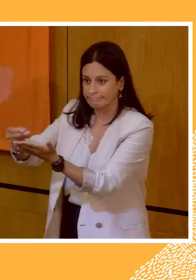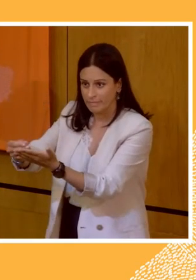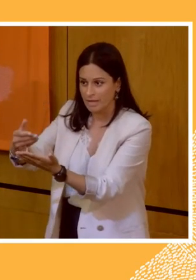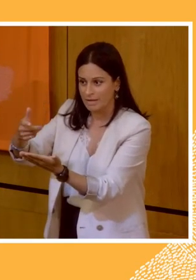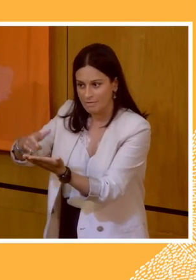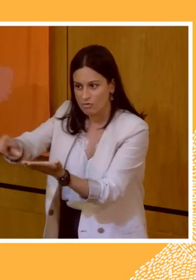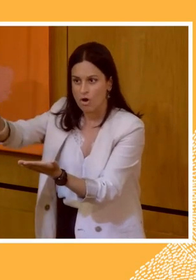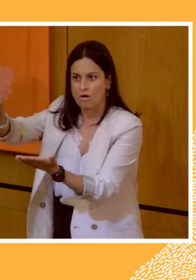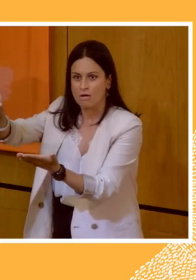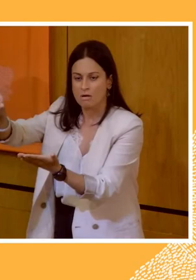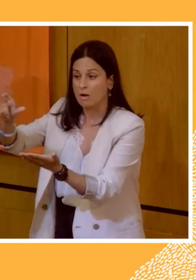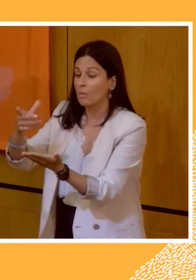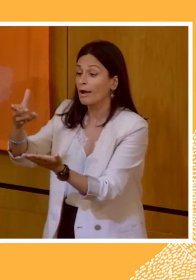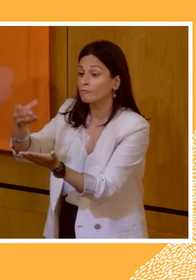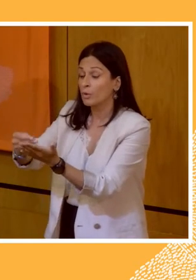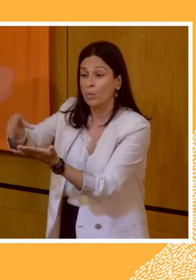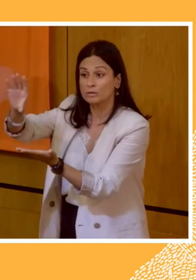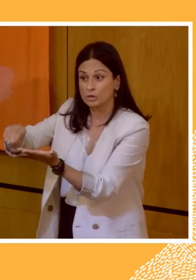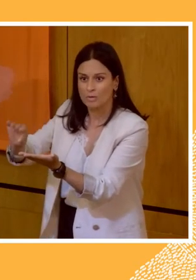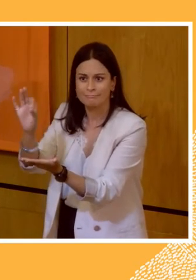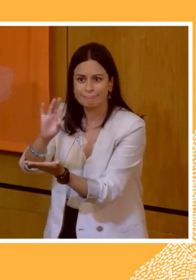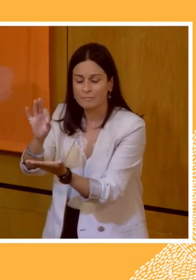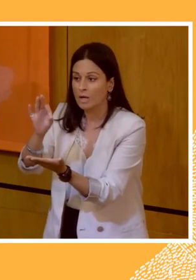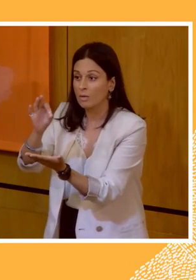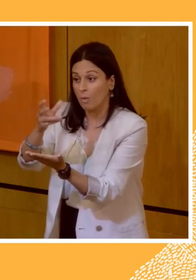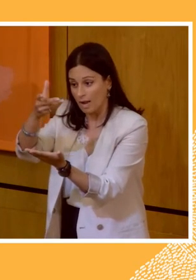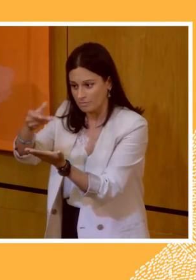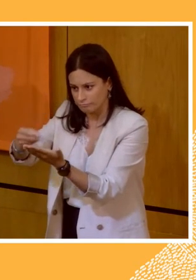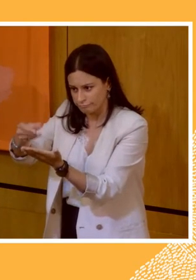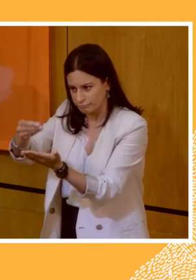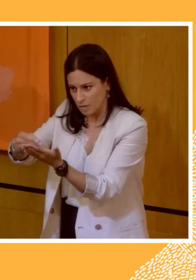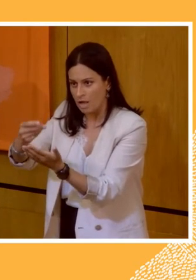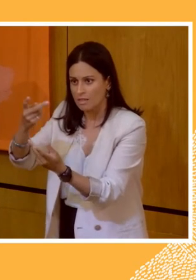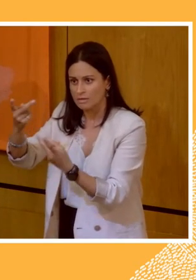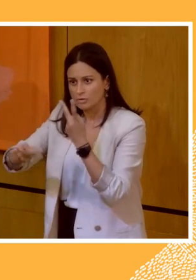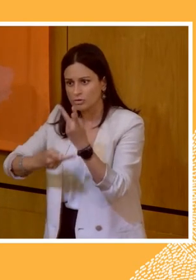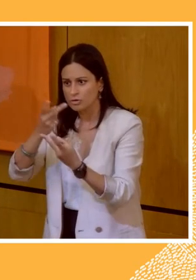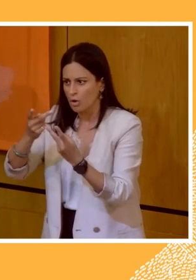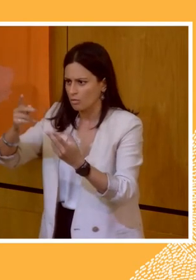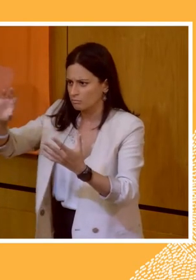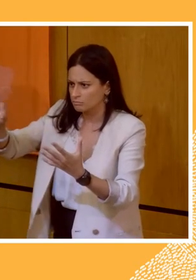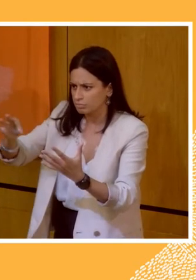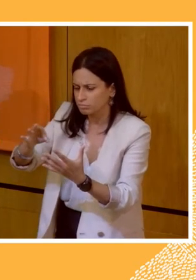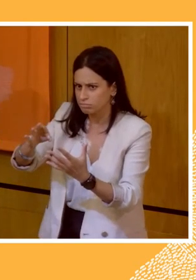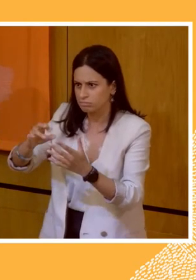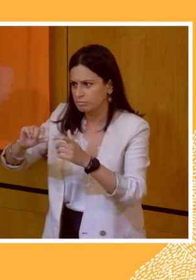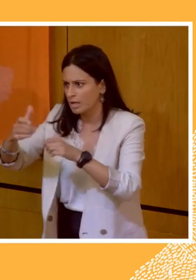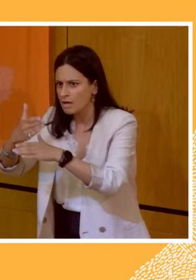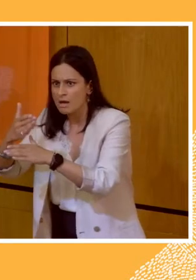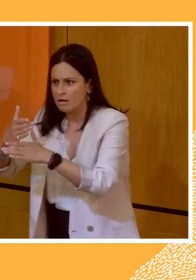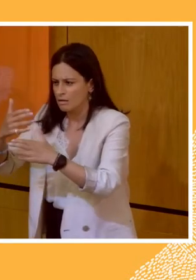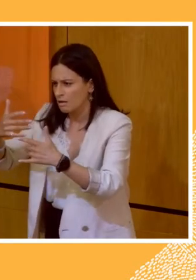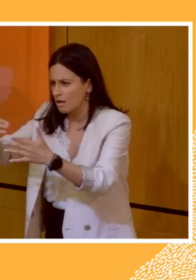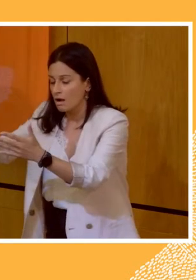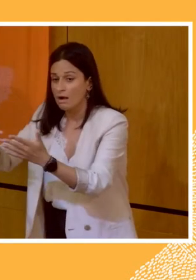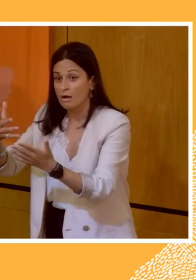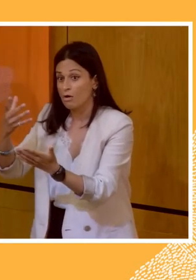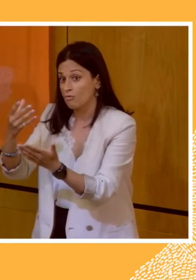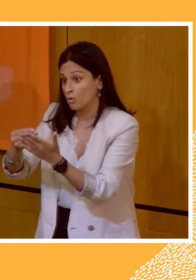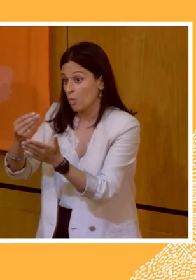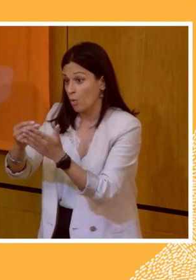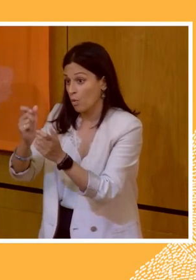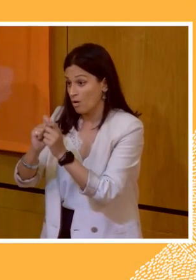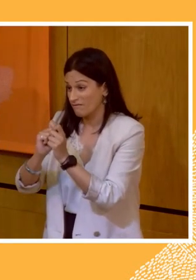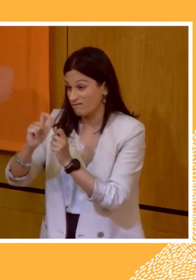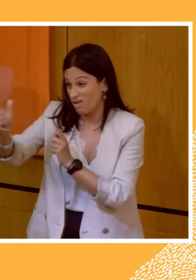when an interview turns to a conversation, turns into a song, turns into something else. And so record long and record far is kind